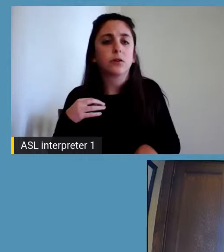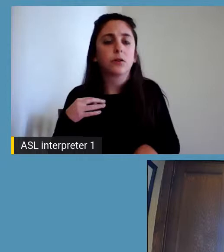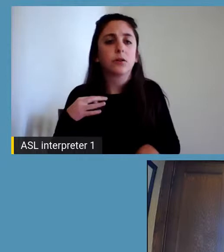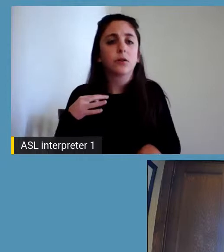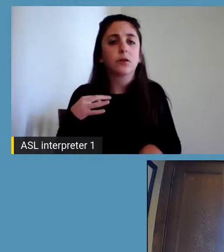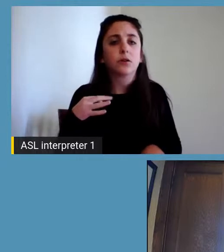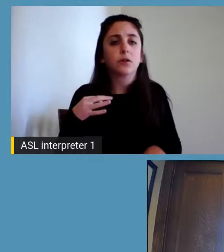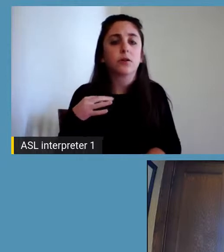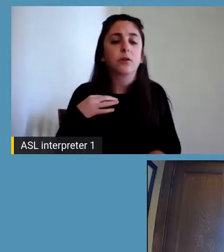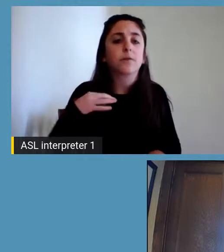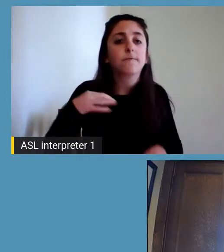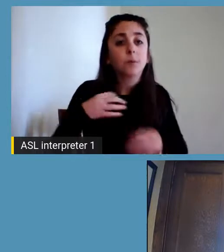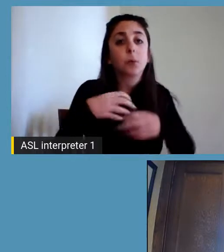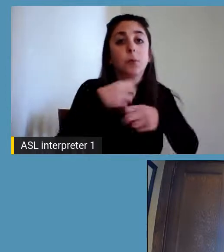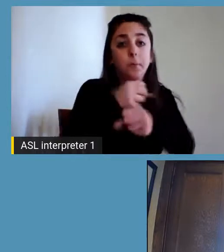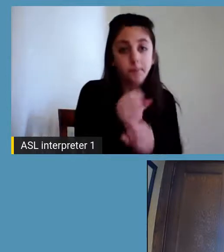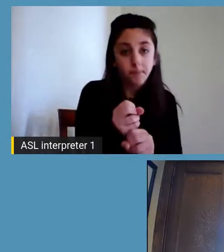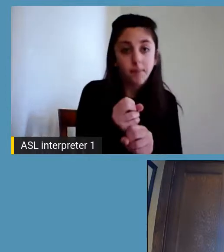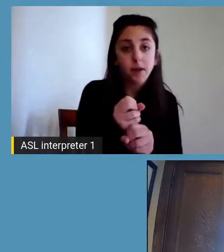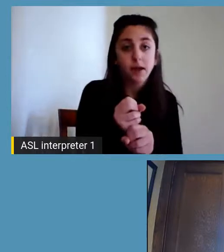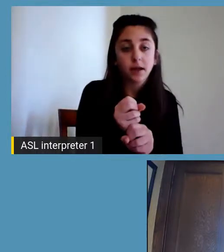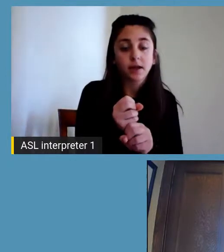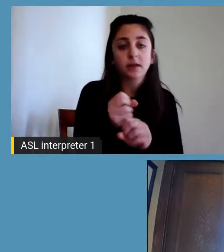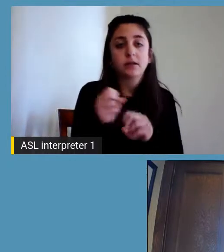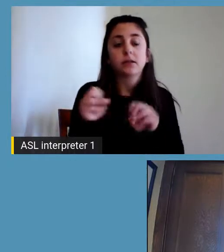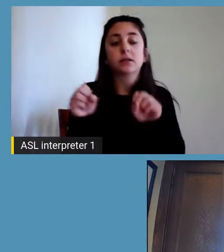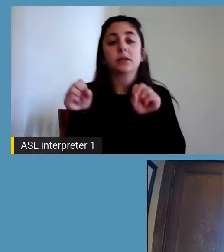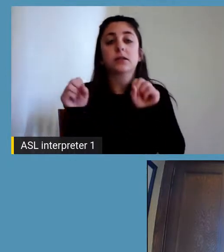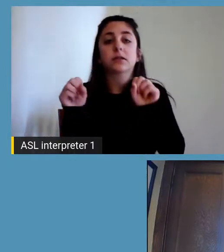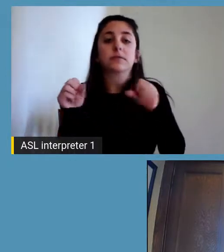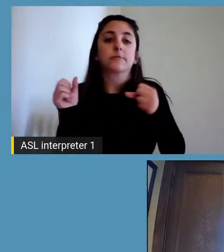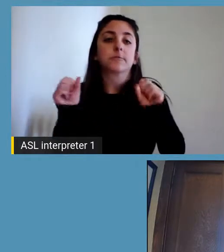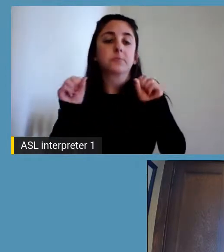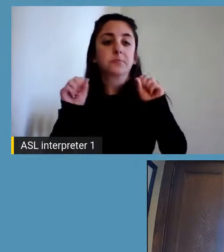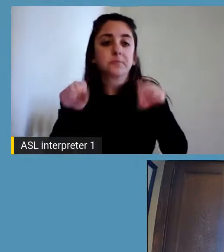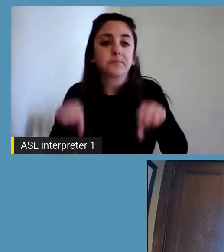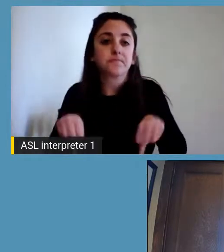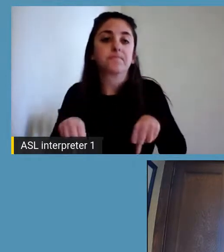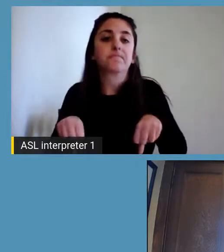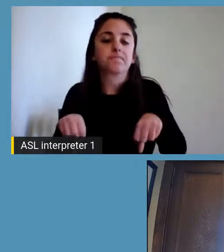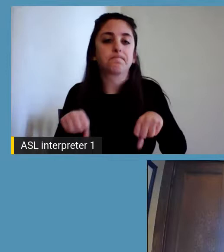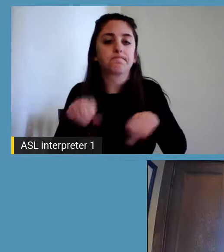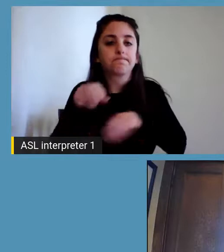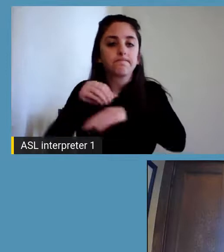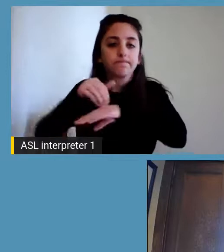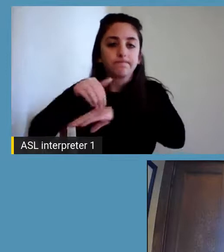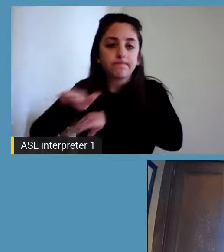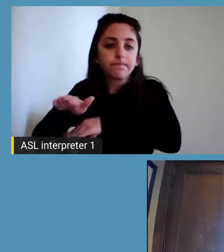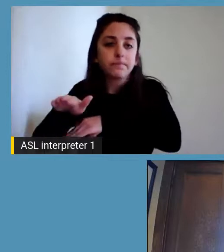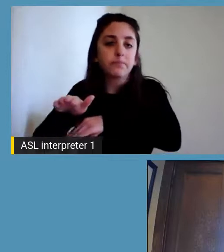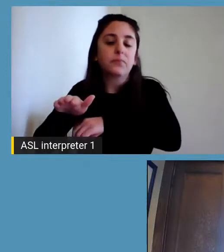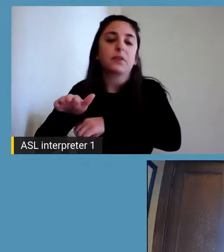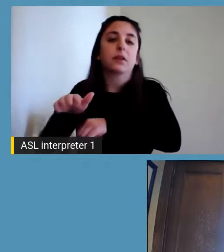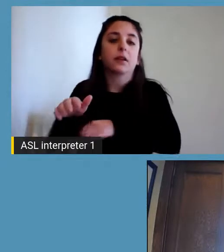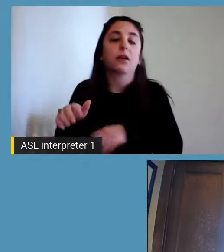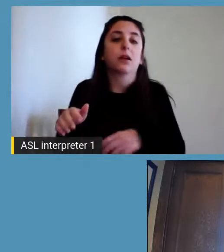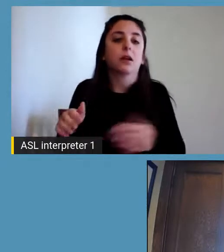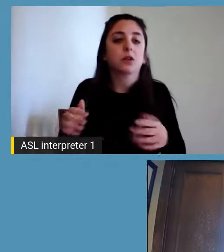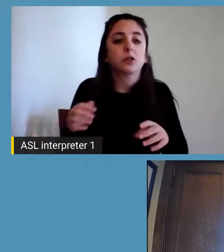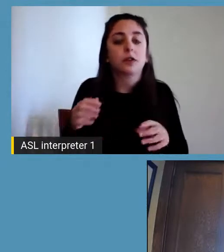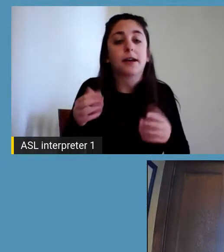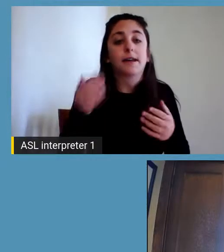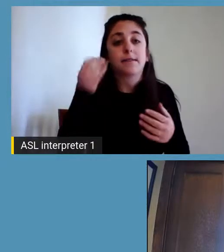and export it and be able to bring it back in, say, when you've actually done a jacket and pants. You